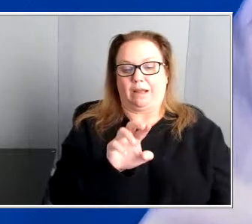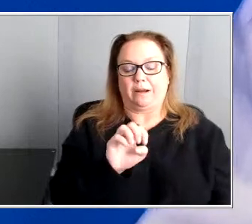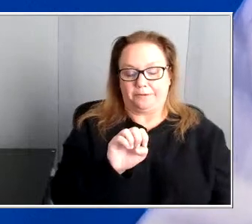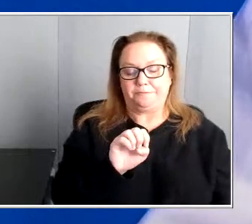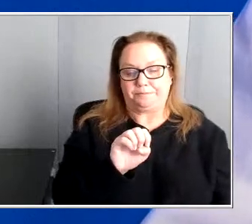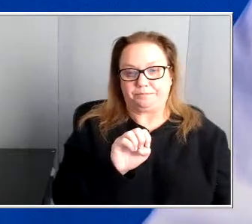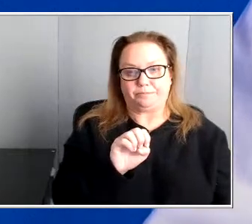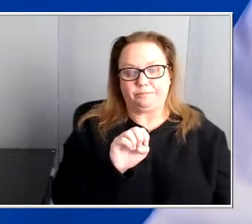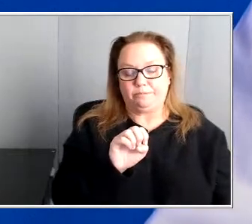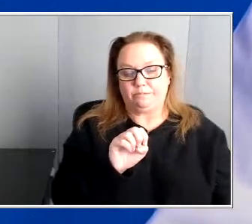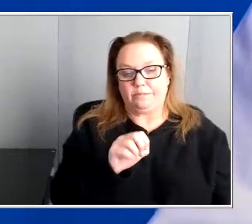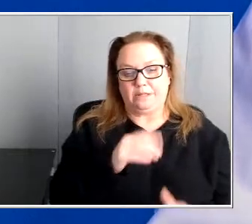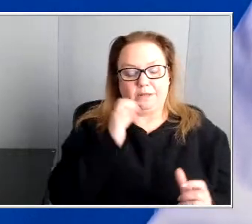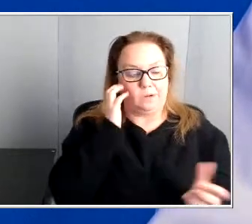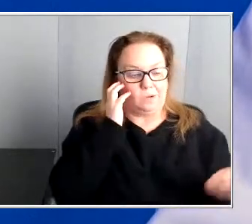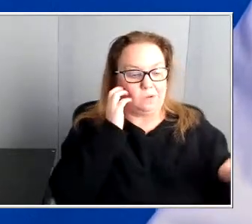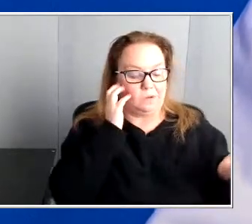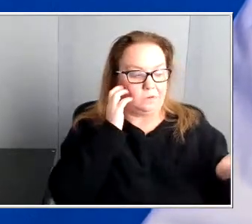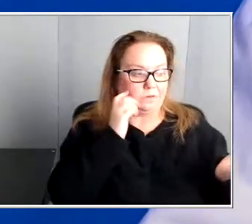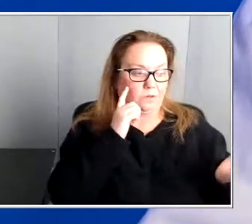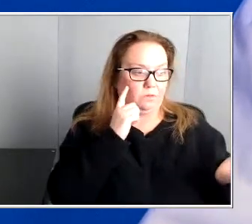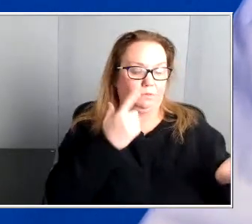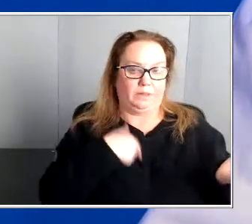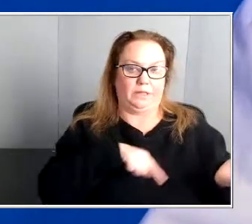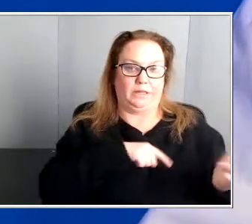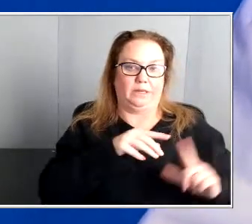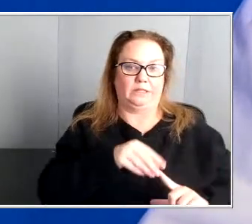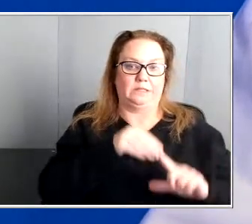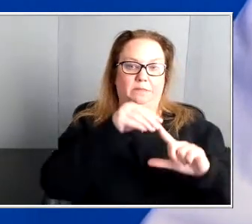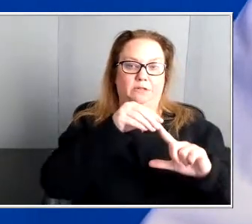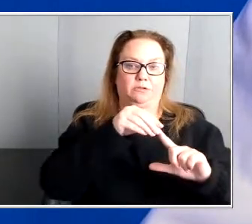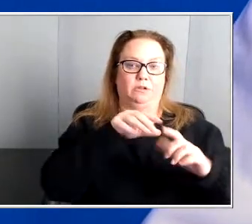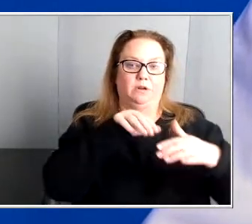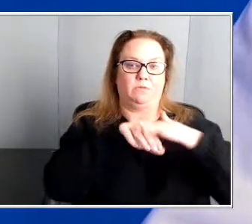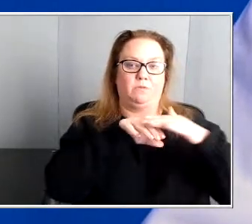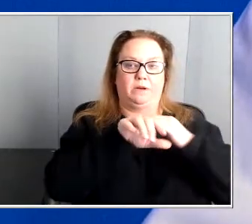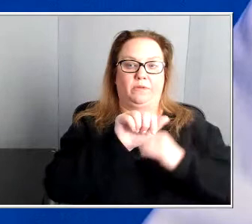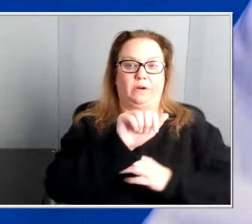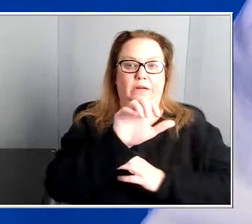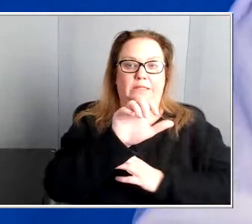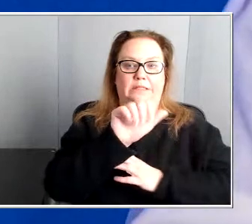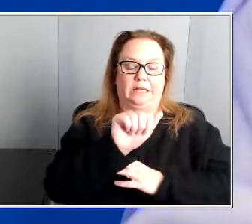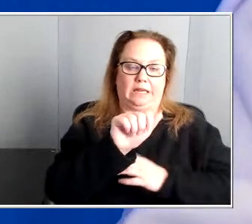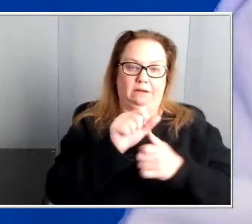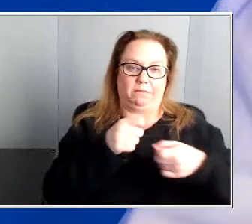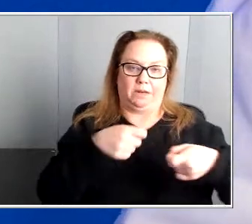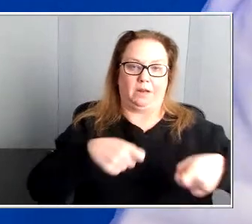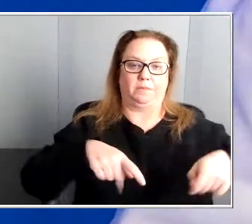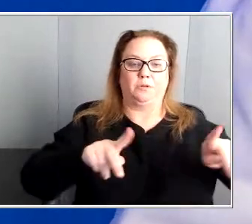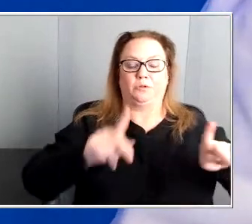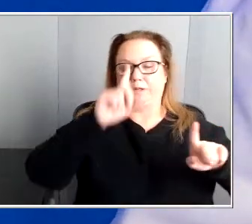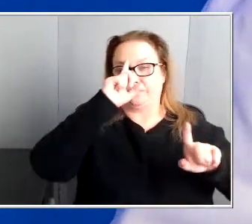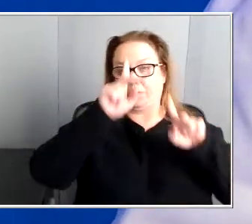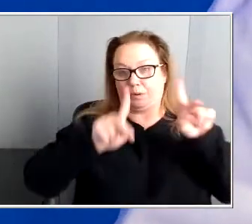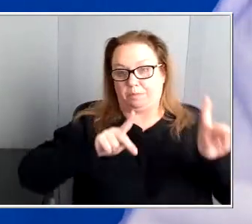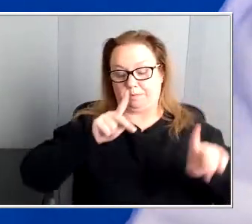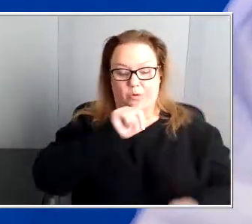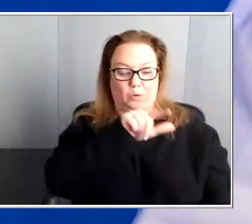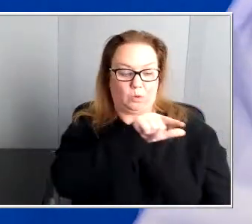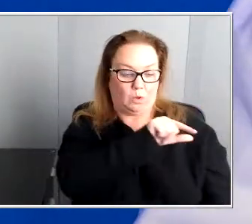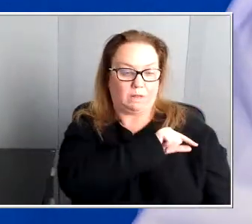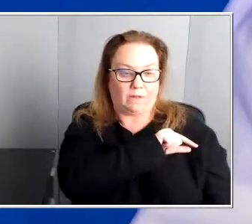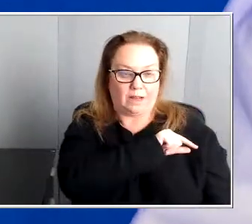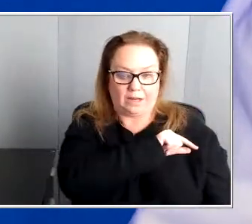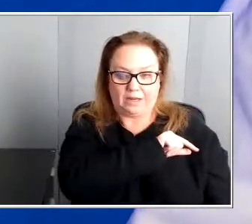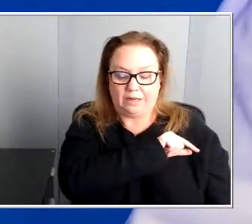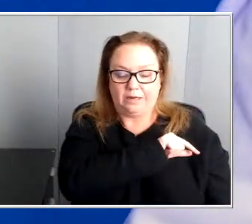millions. So there, I think, will be a special enrollment for the ACA that will be opportunities for folks who qualify to enroll into that. But